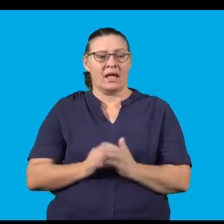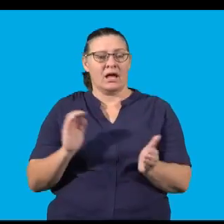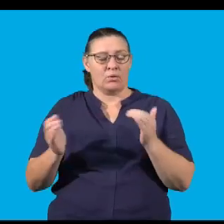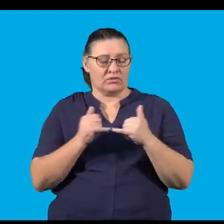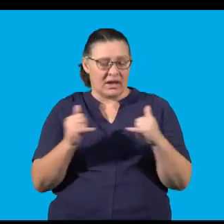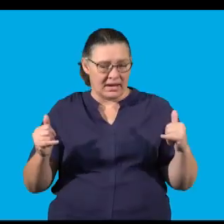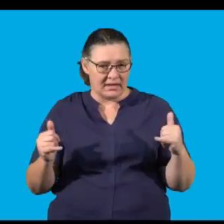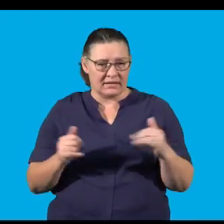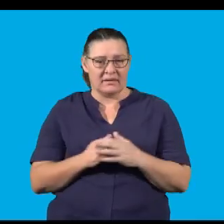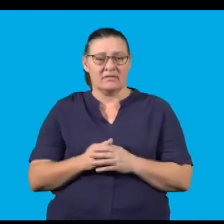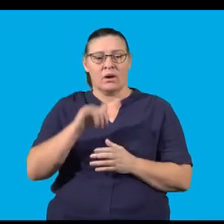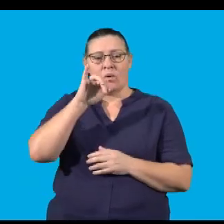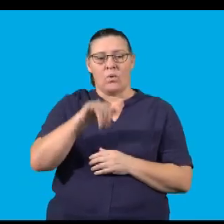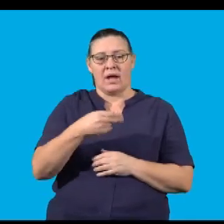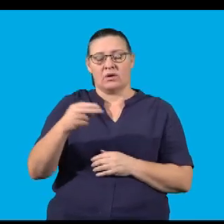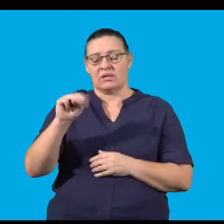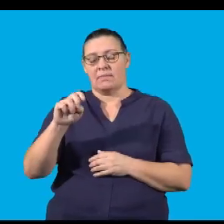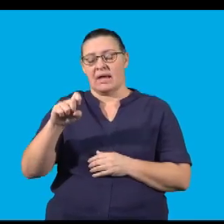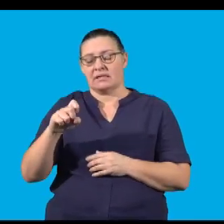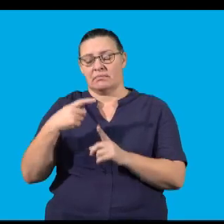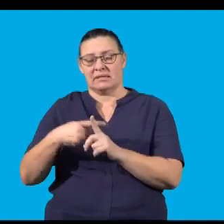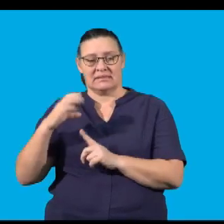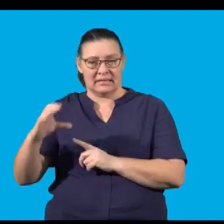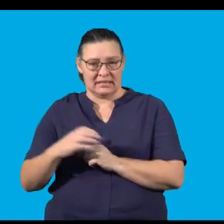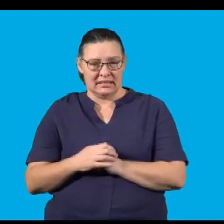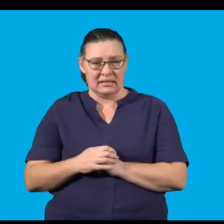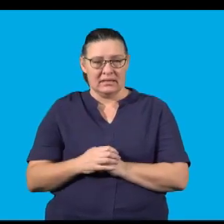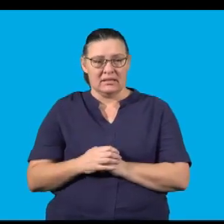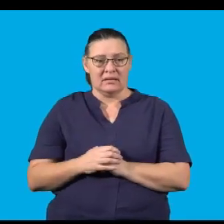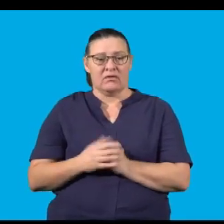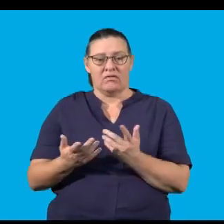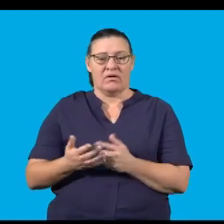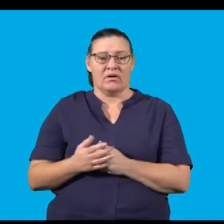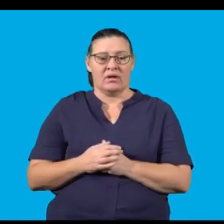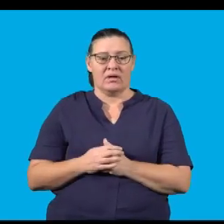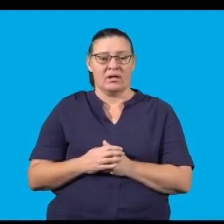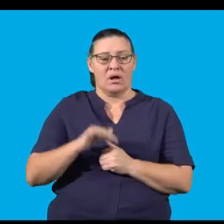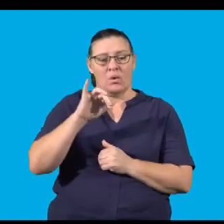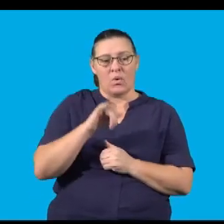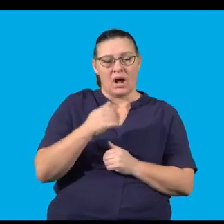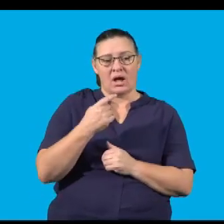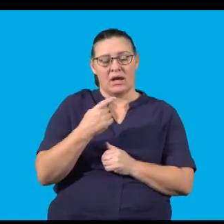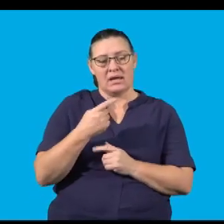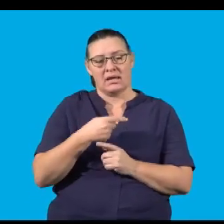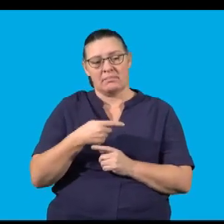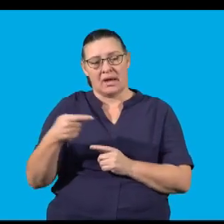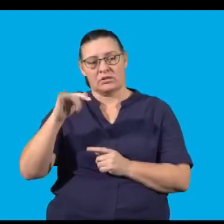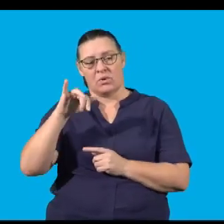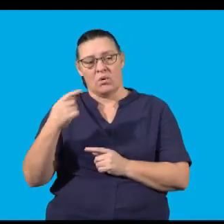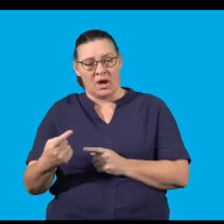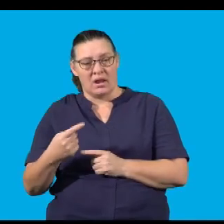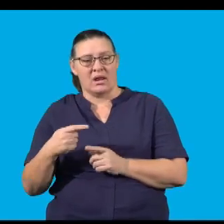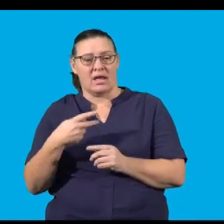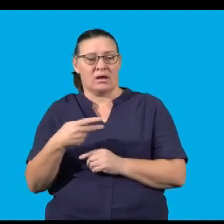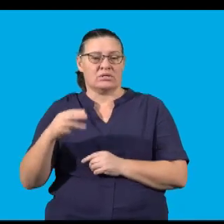of a line, we can use y equals mx plus c, and often we use the formula y minus y1 is equal to m into x